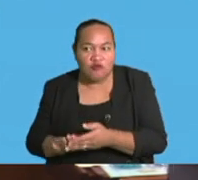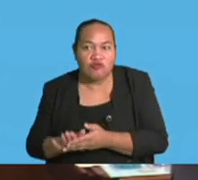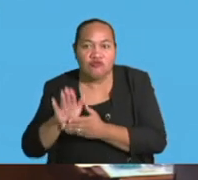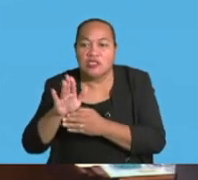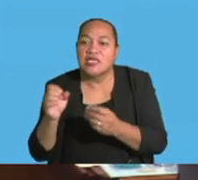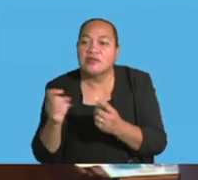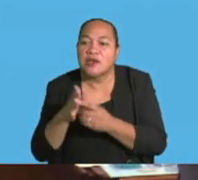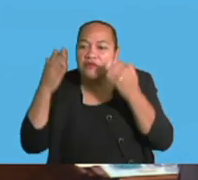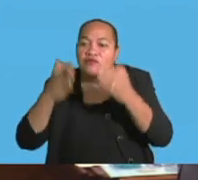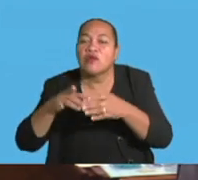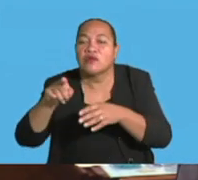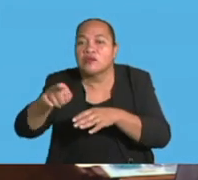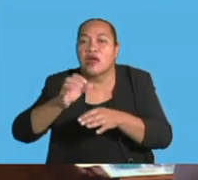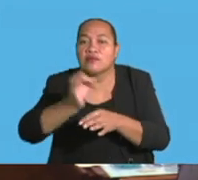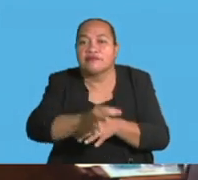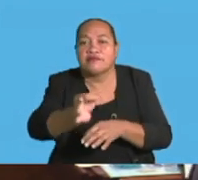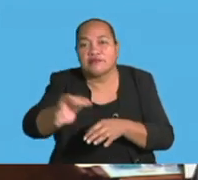maritime zone.